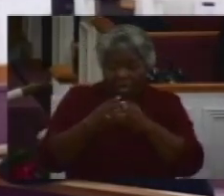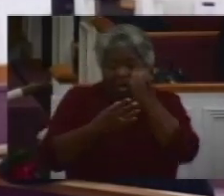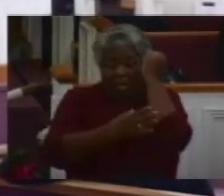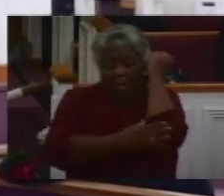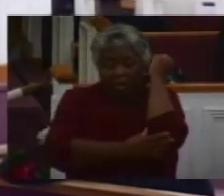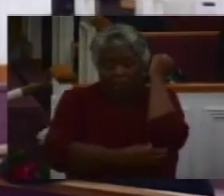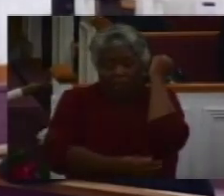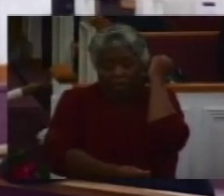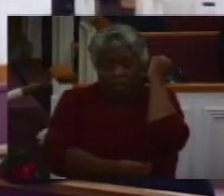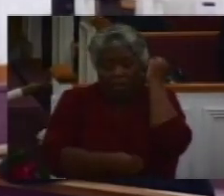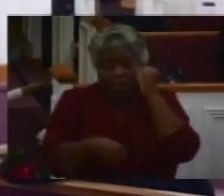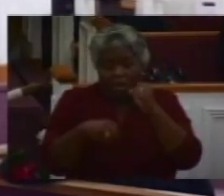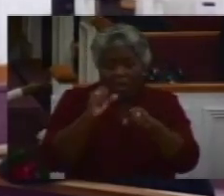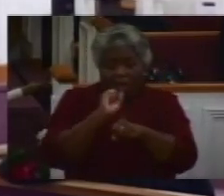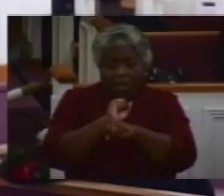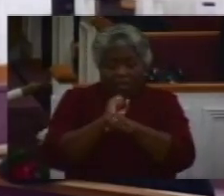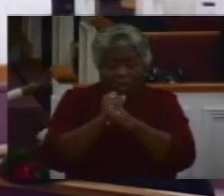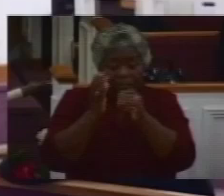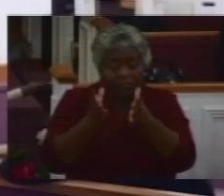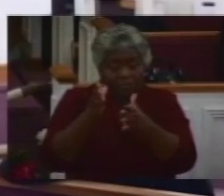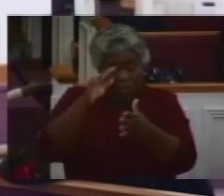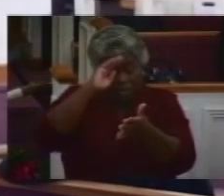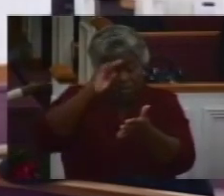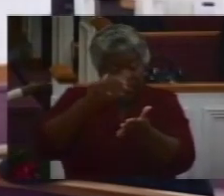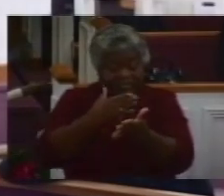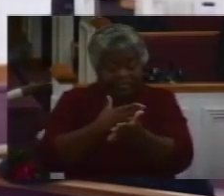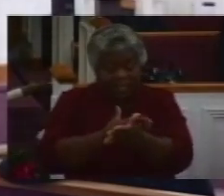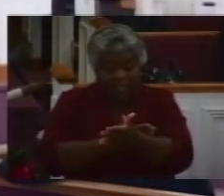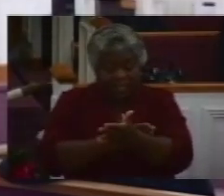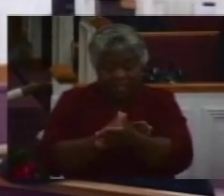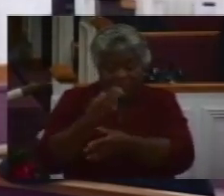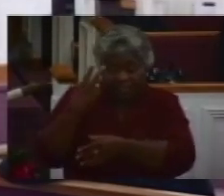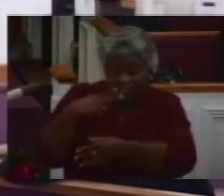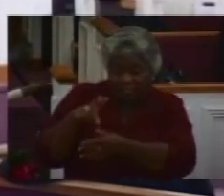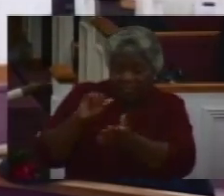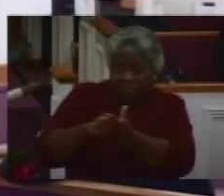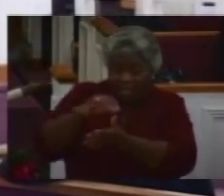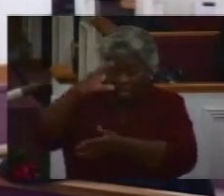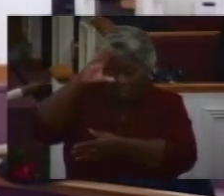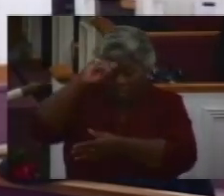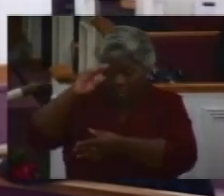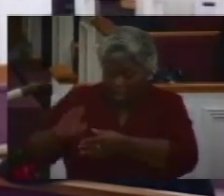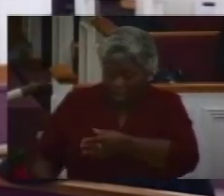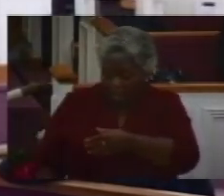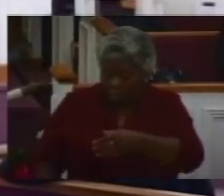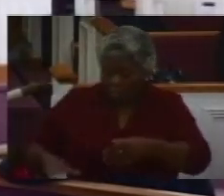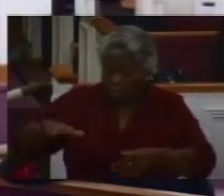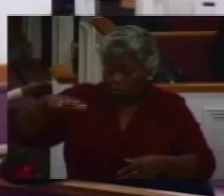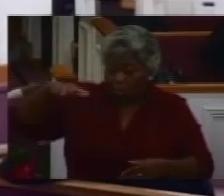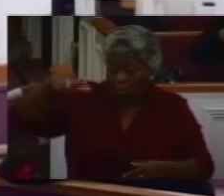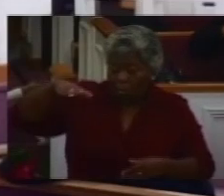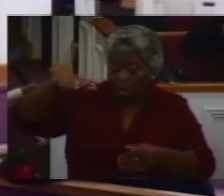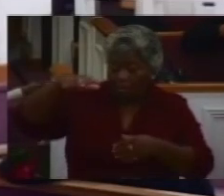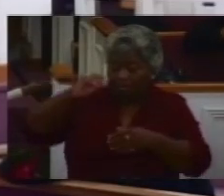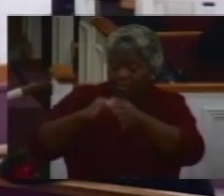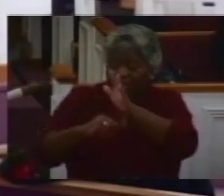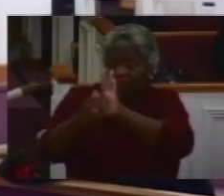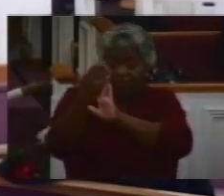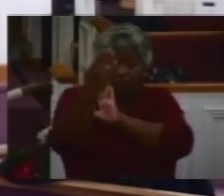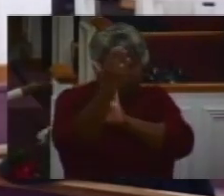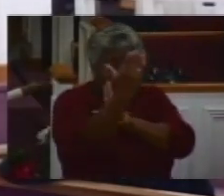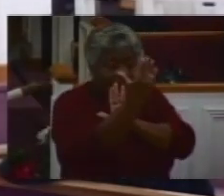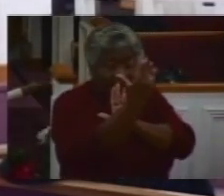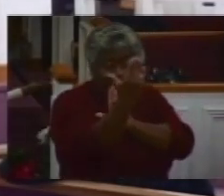poor carpenter's son. They seen that boy grow up in front